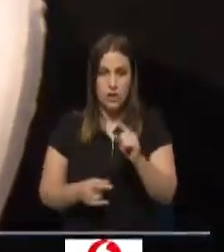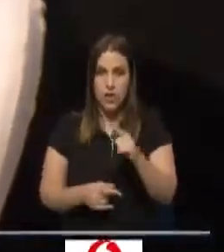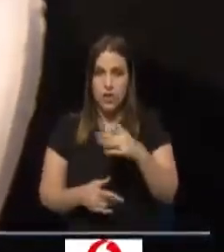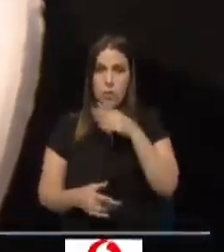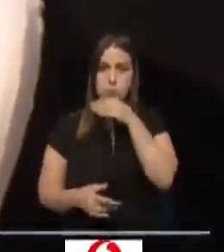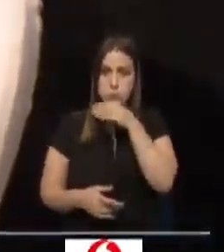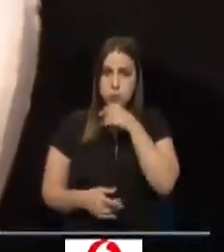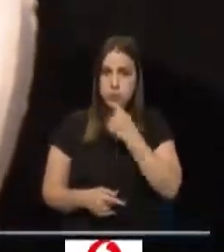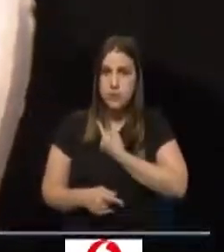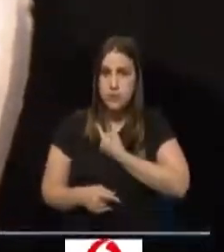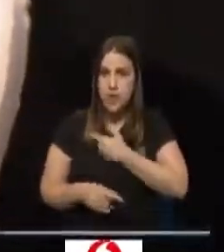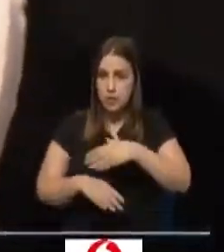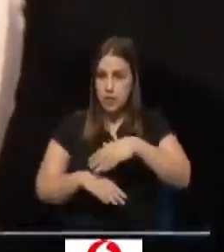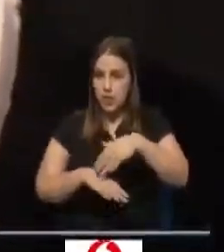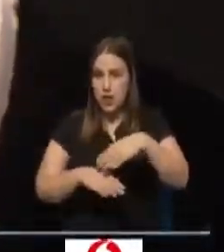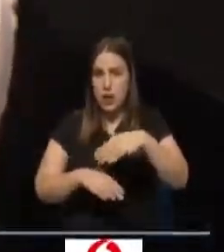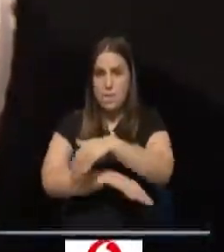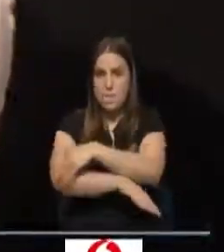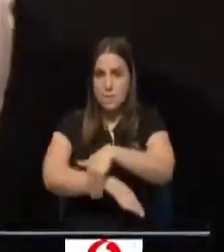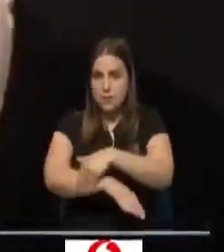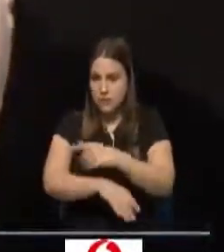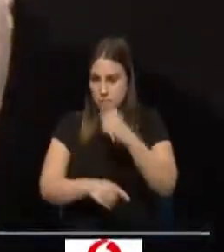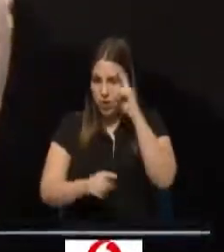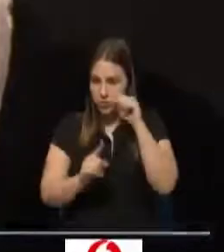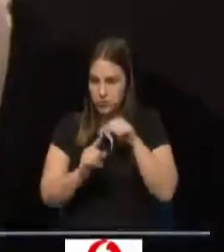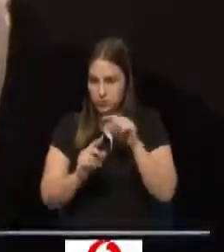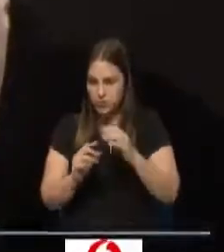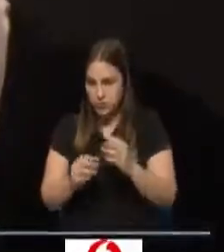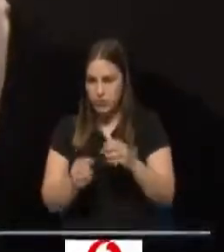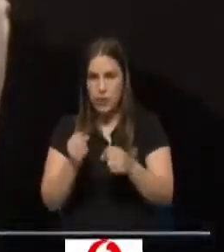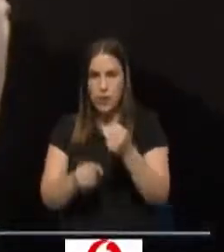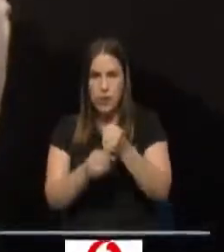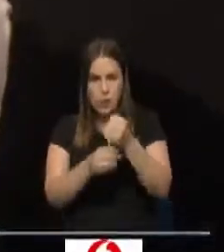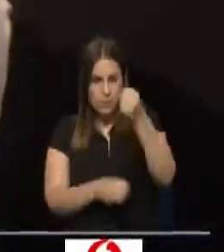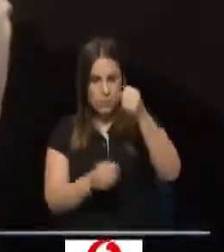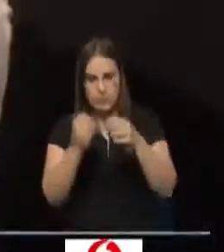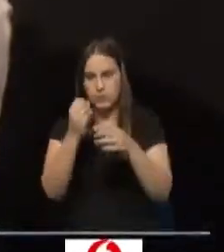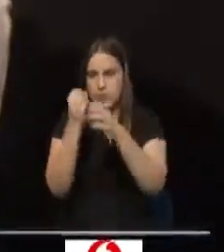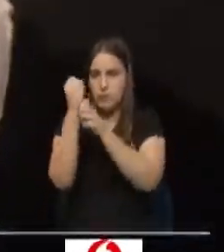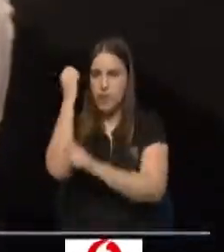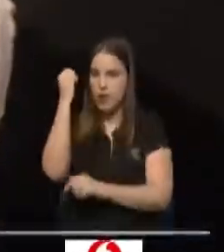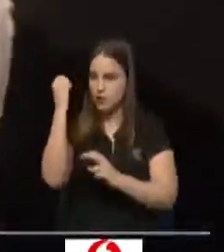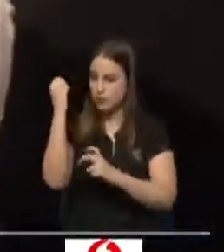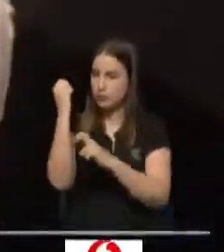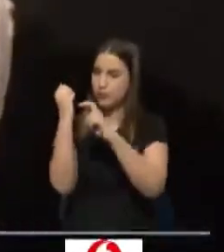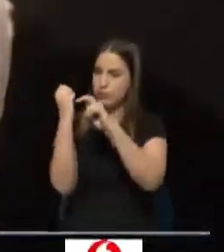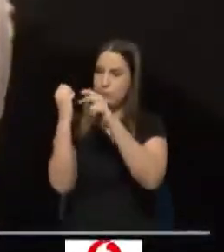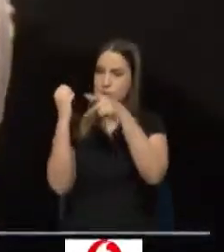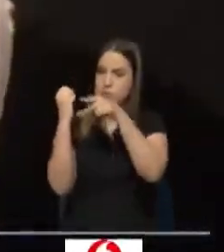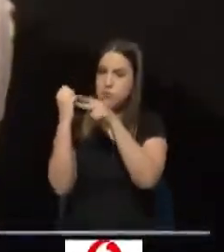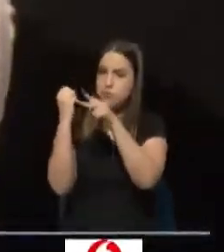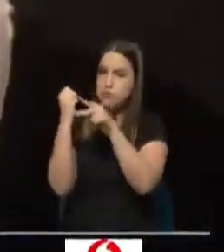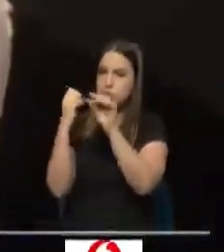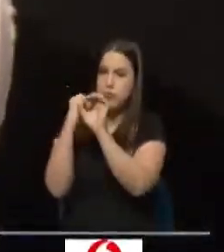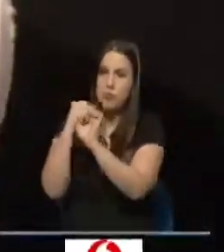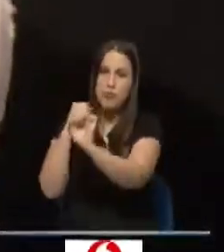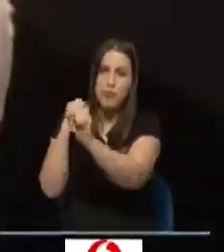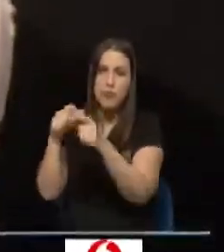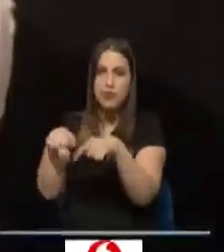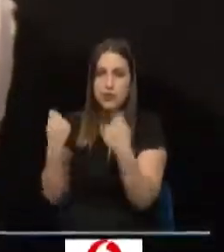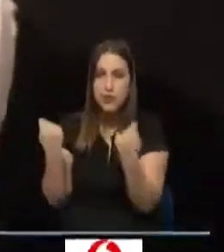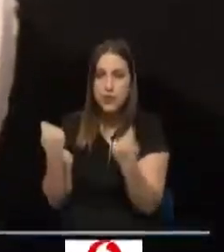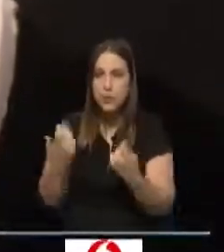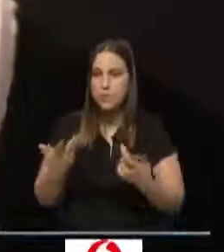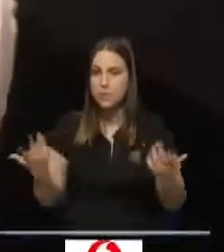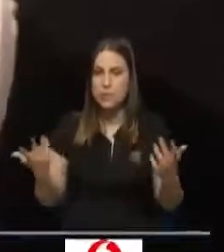company. And quite frankly, just to fix a cable that is broken, there